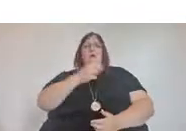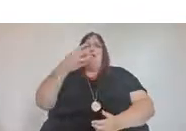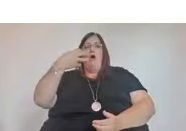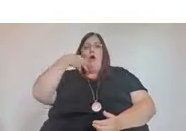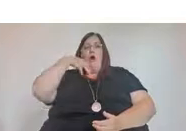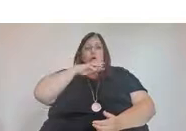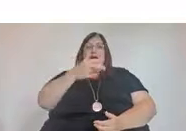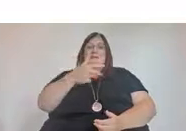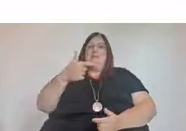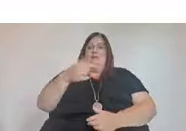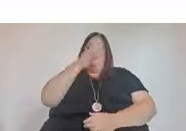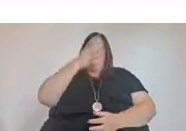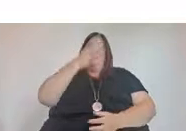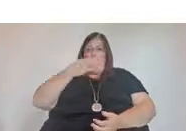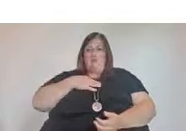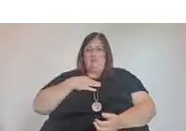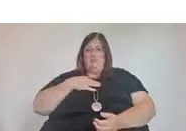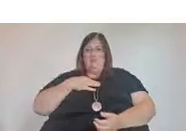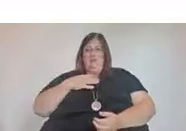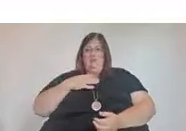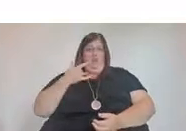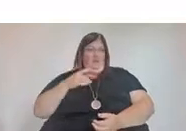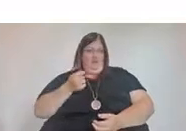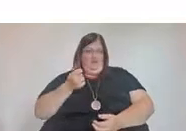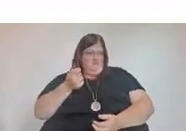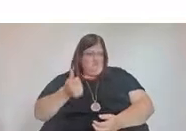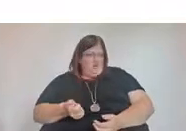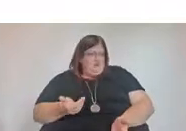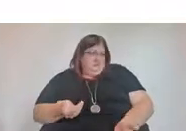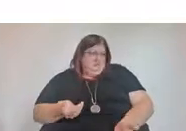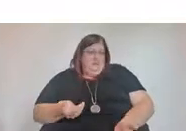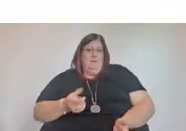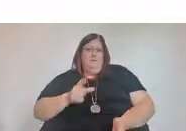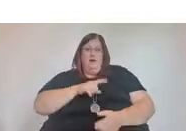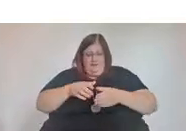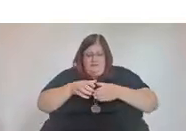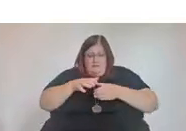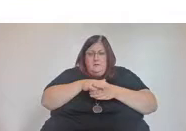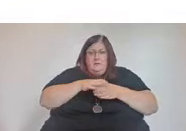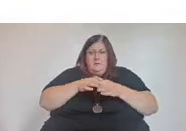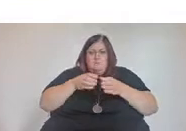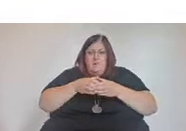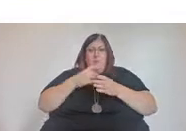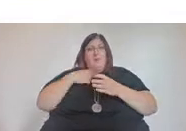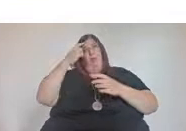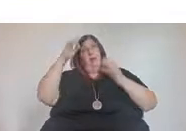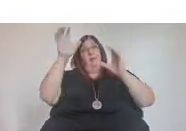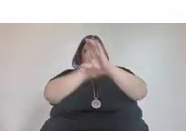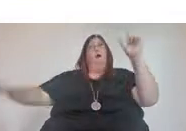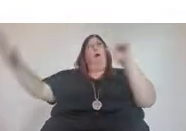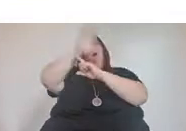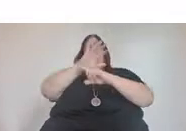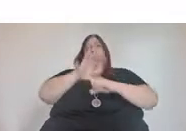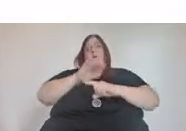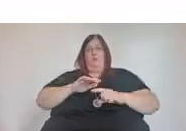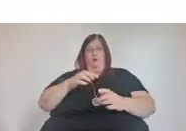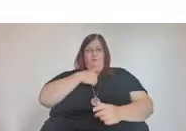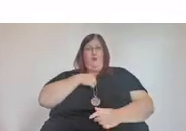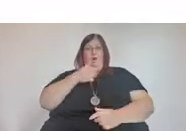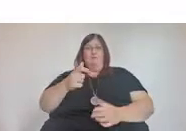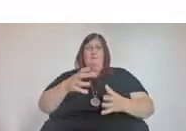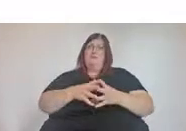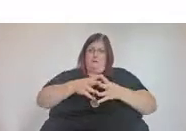requests, which might seem like not a great deal, but in a relatively small area, when you think about the wider country, it's a really big